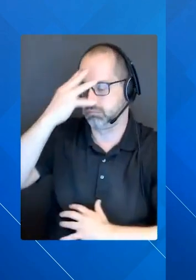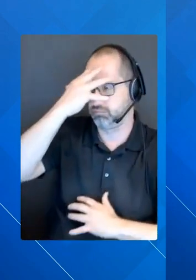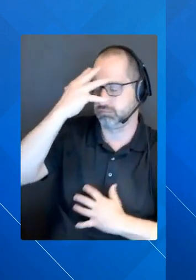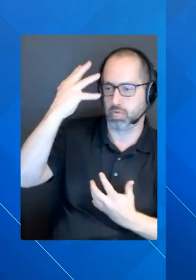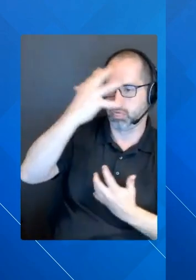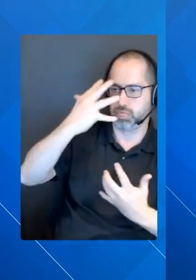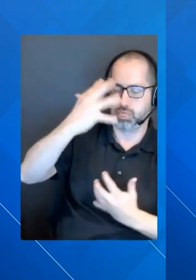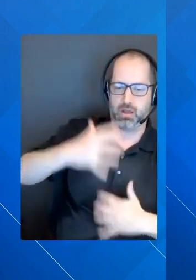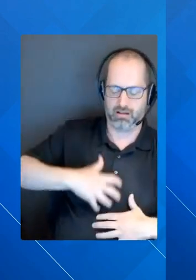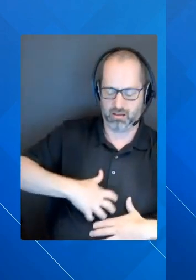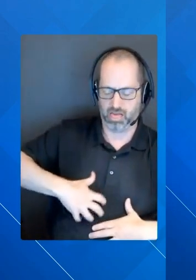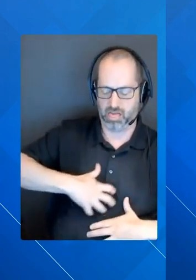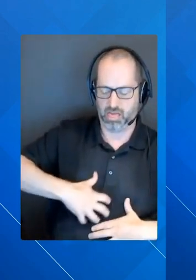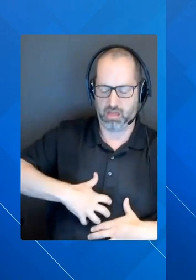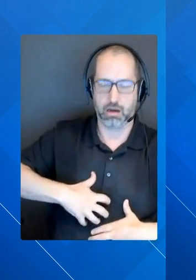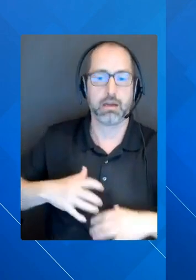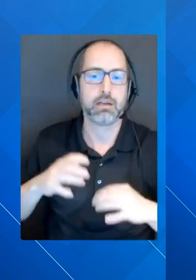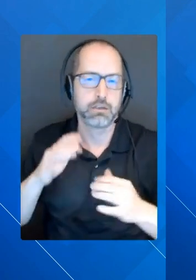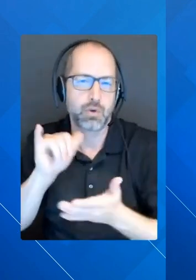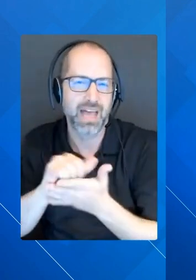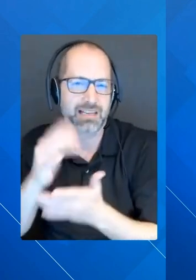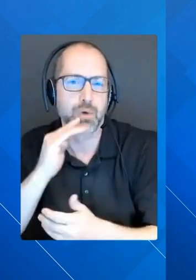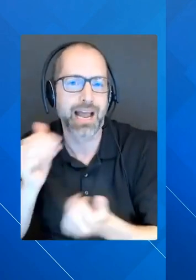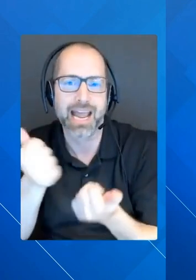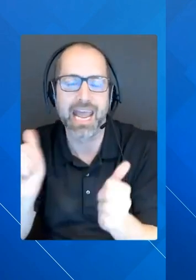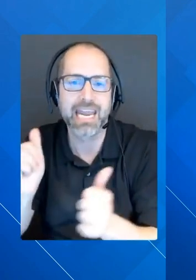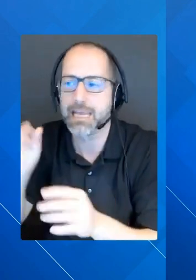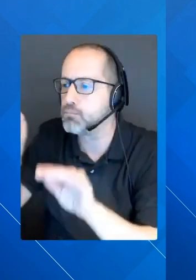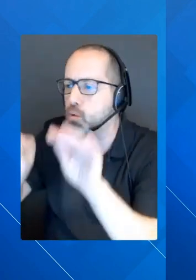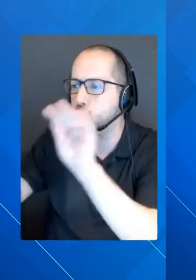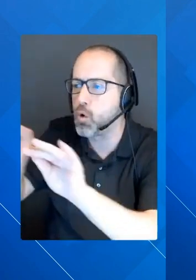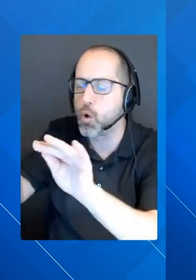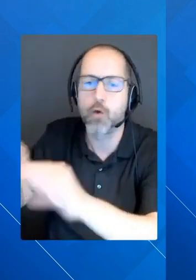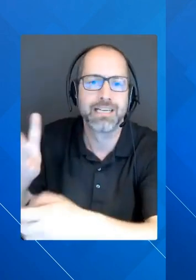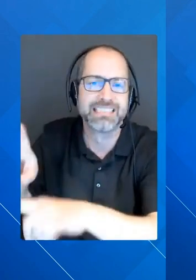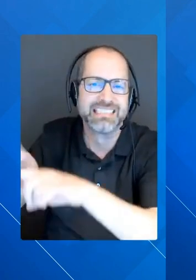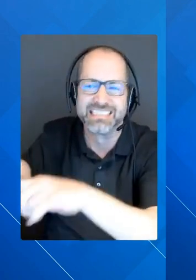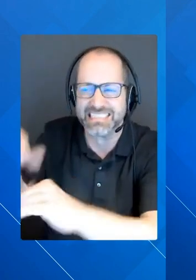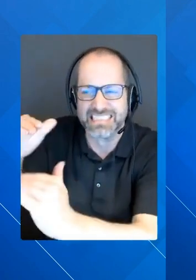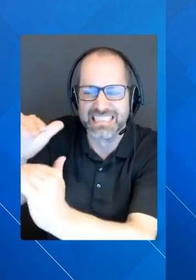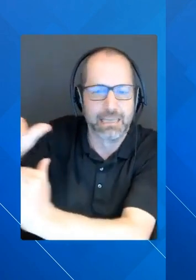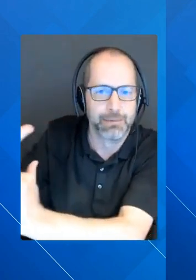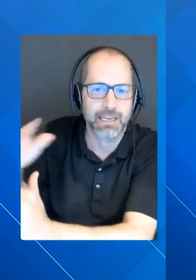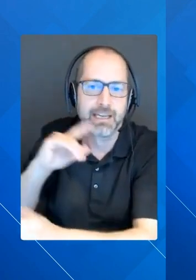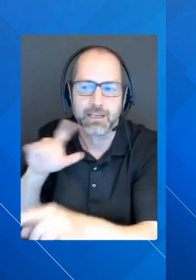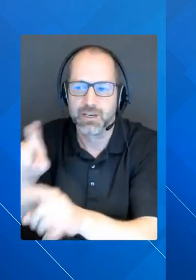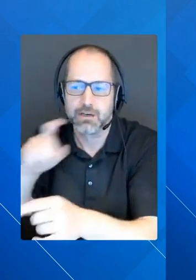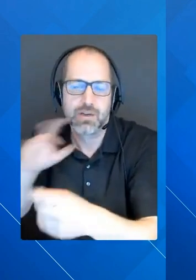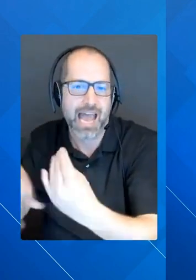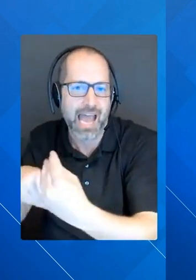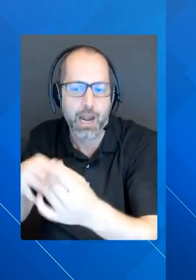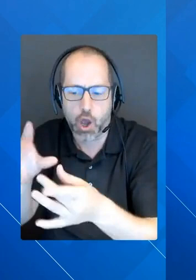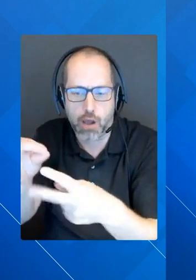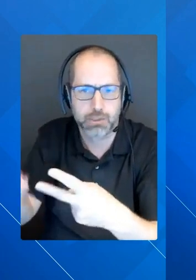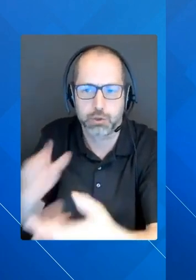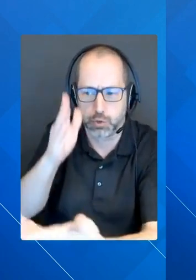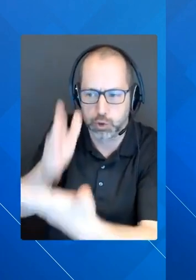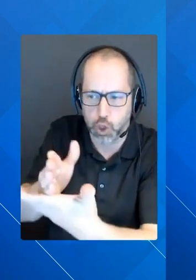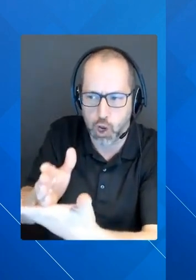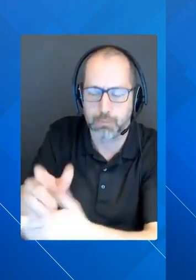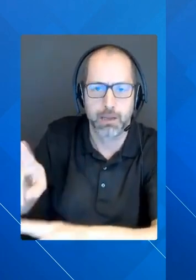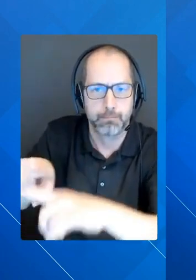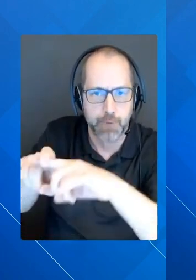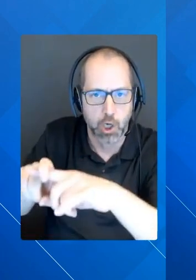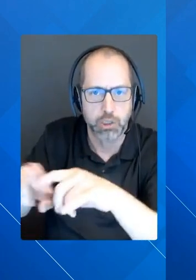That's why it's best to keep animations to a minimum if you can't offer a way for the viewer to stop, pause, or hide them. We still give you the option